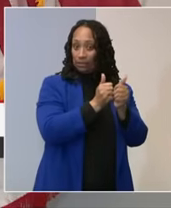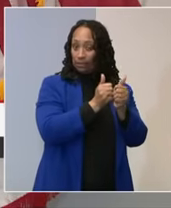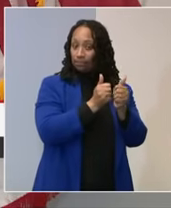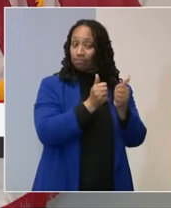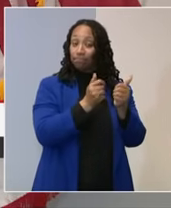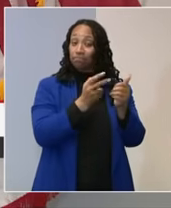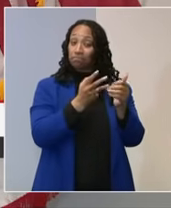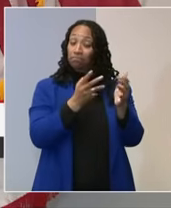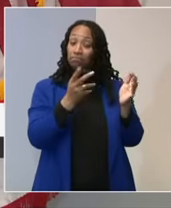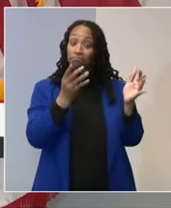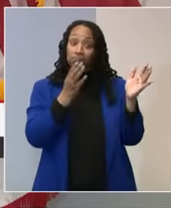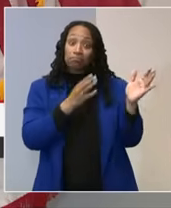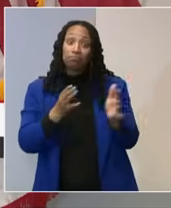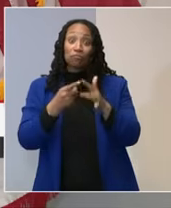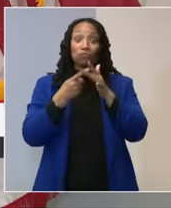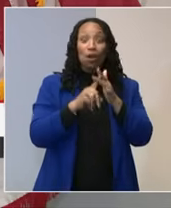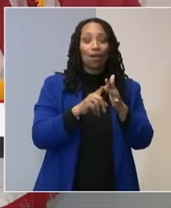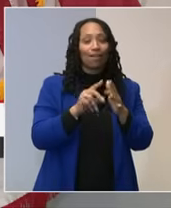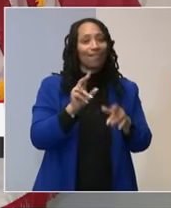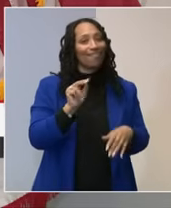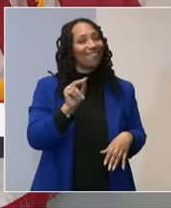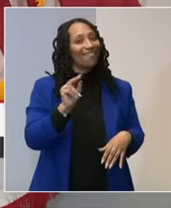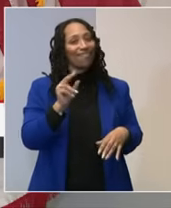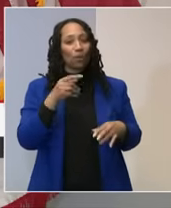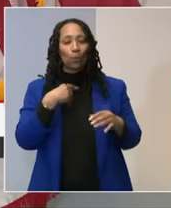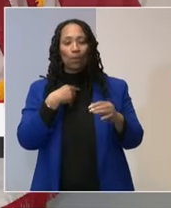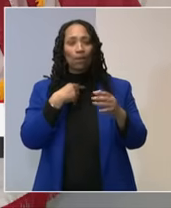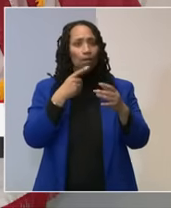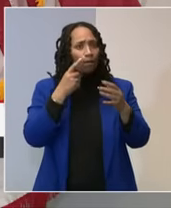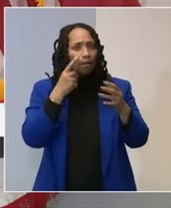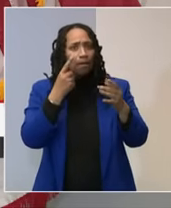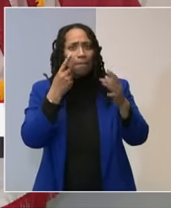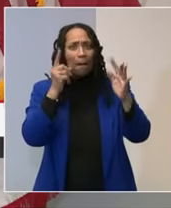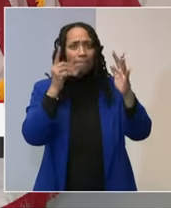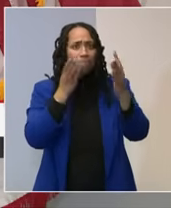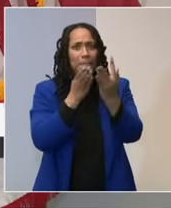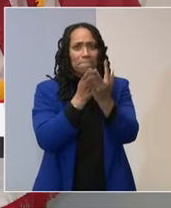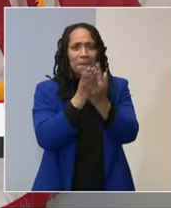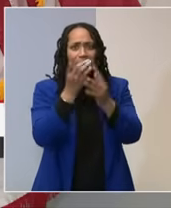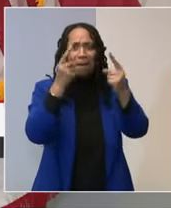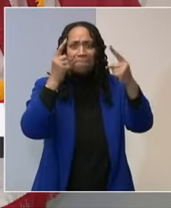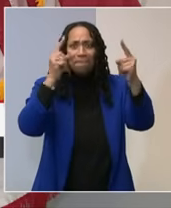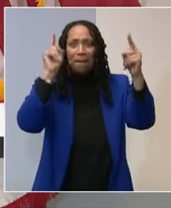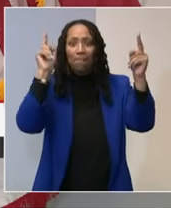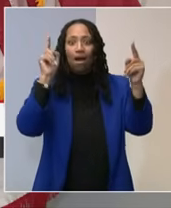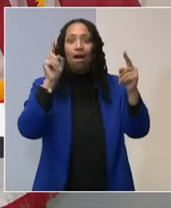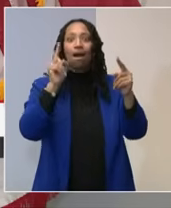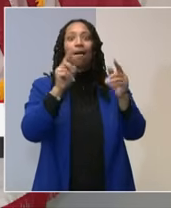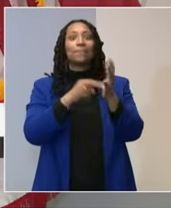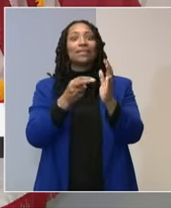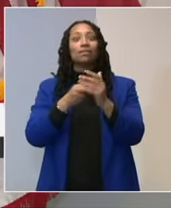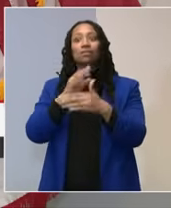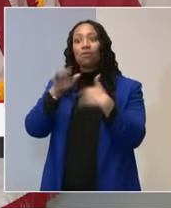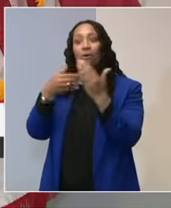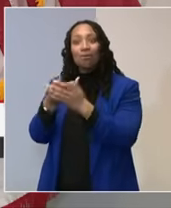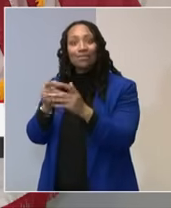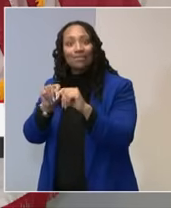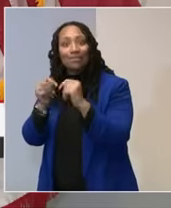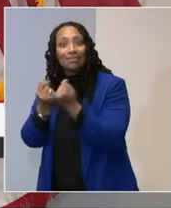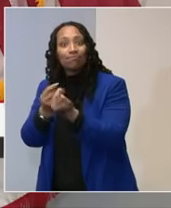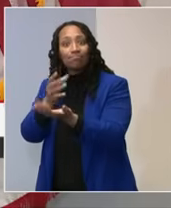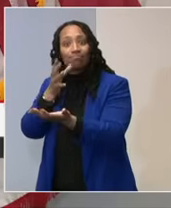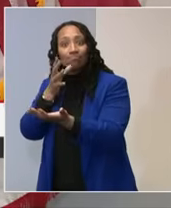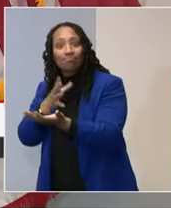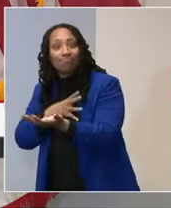we'll have every professional team, including our women's teams, in the boundaries of the District of Columbia. So